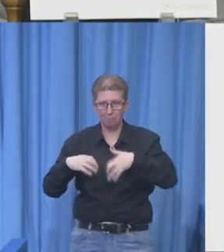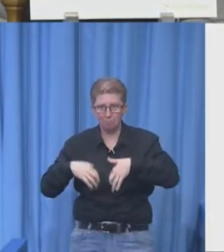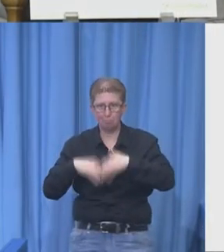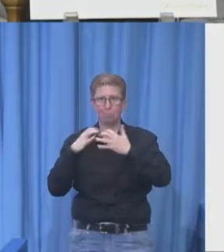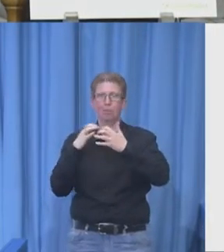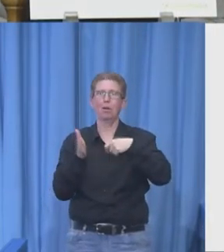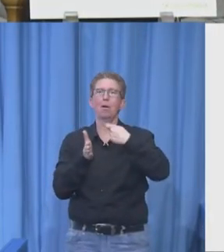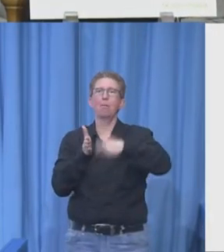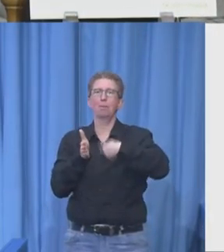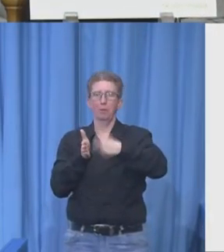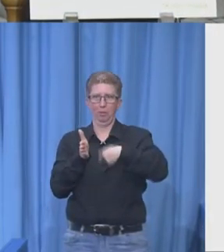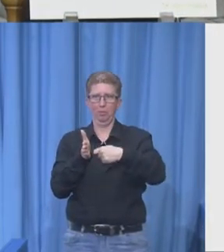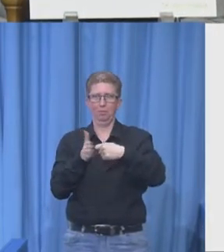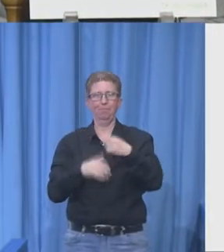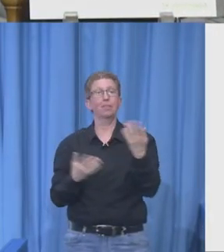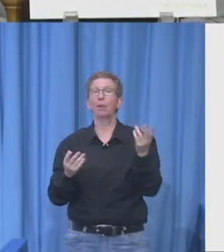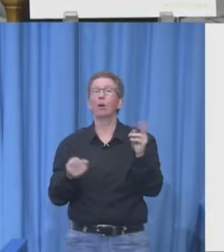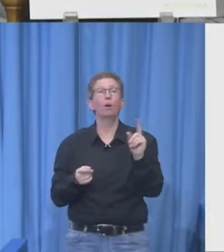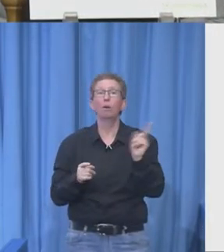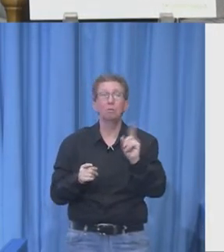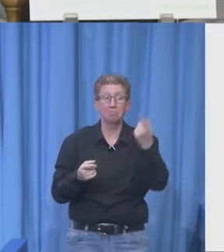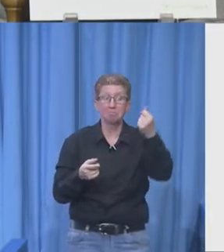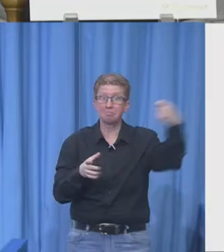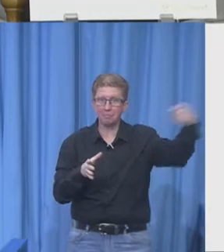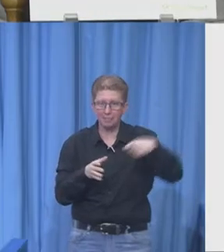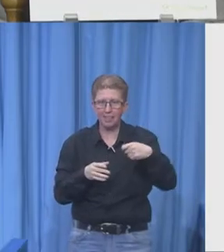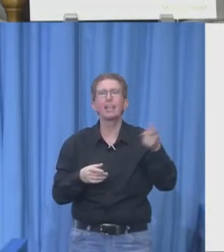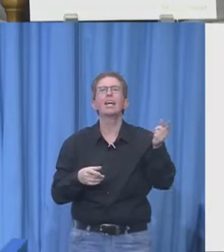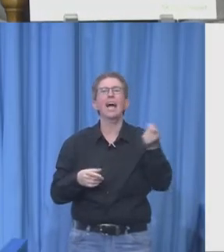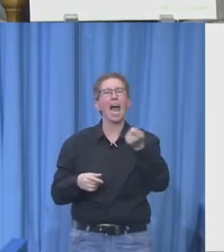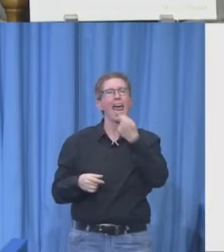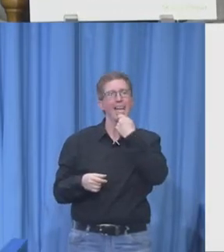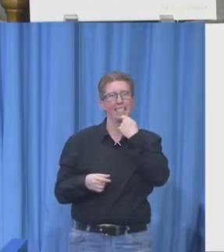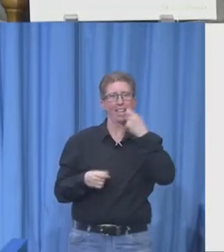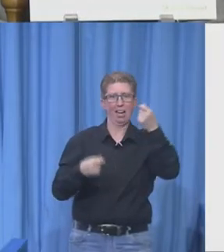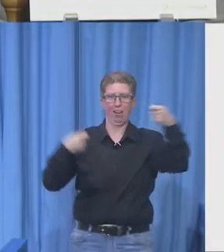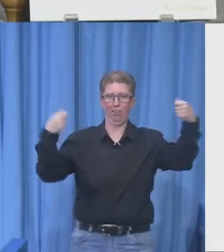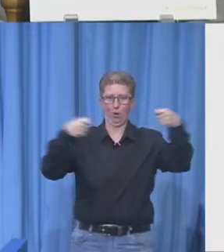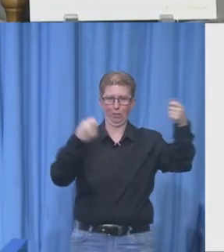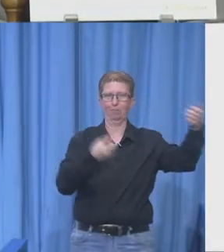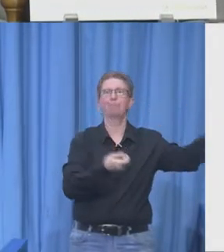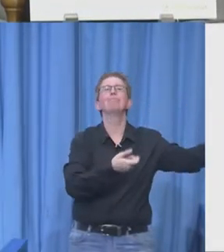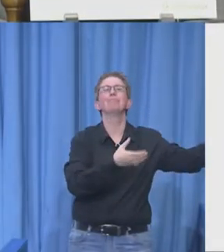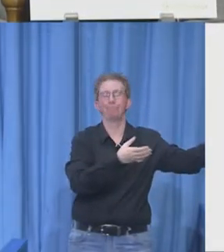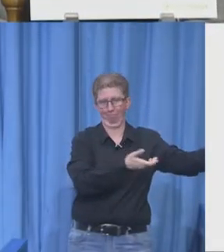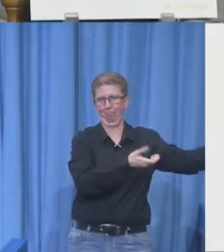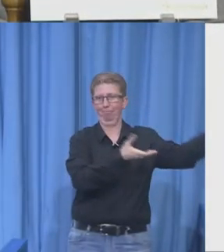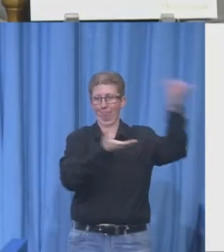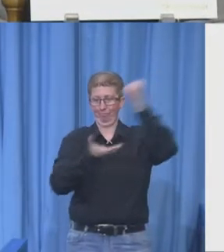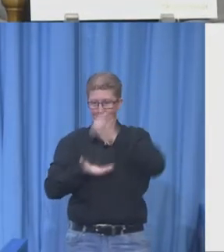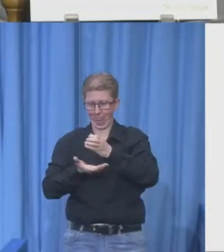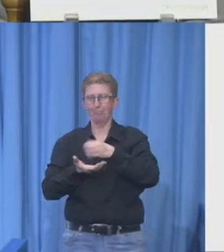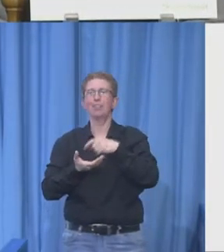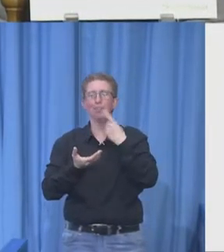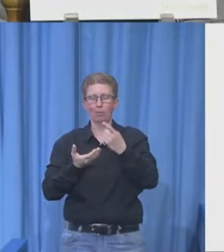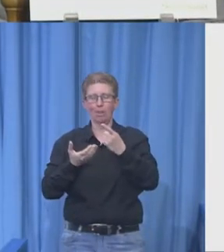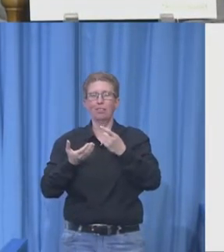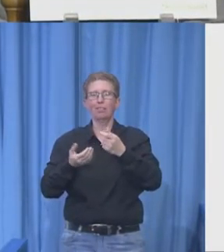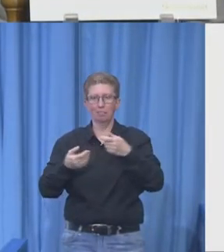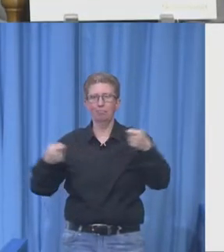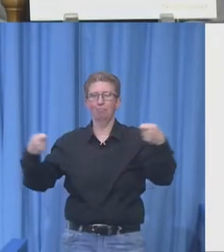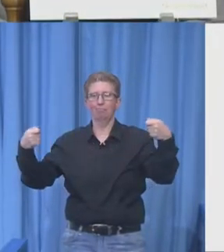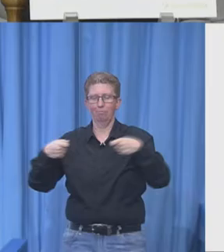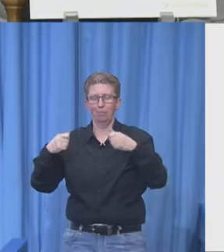make a research which companies are interested to meet people with autism and institutions and, of course, public